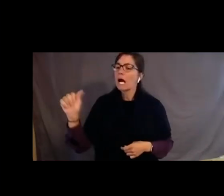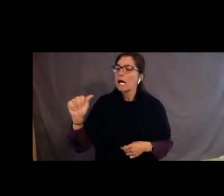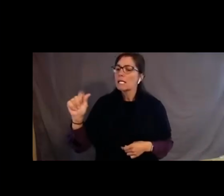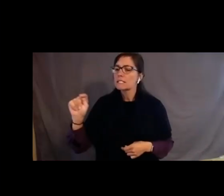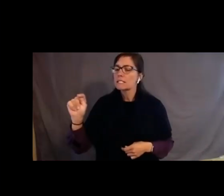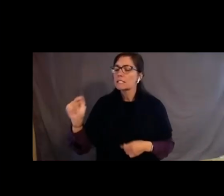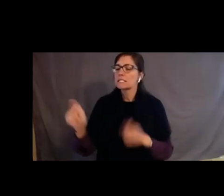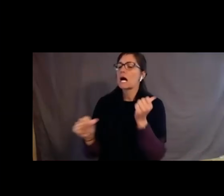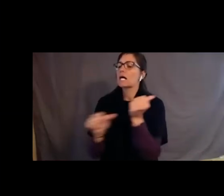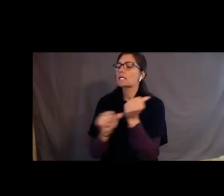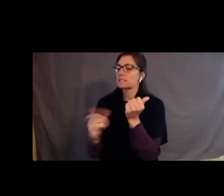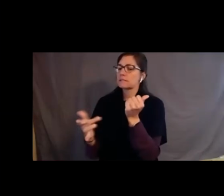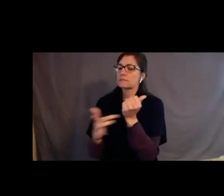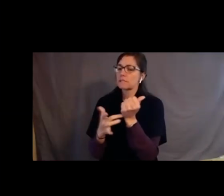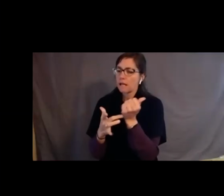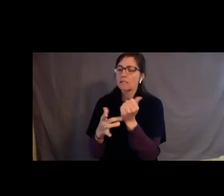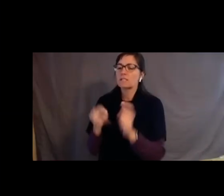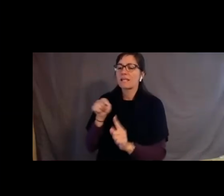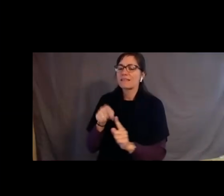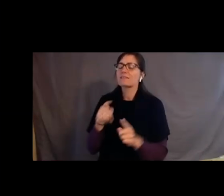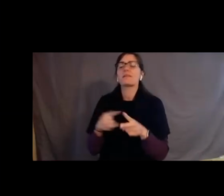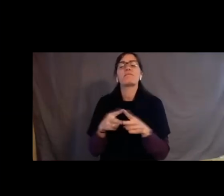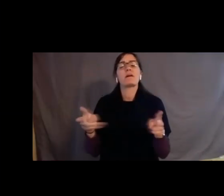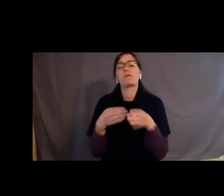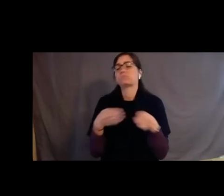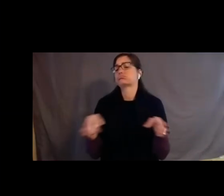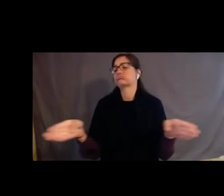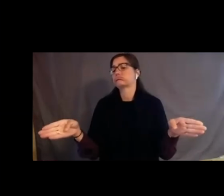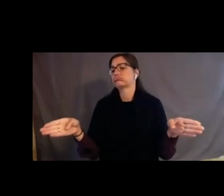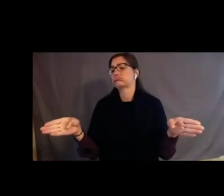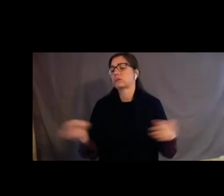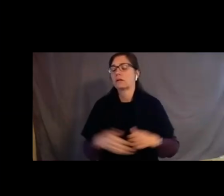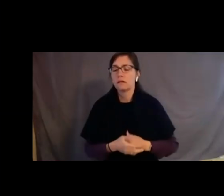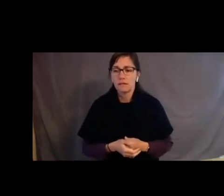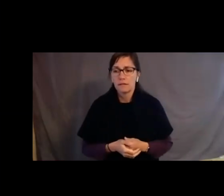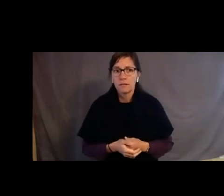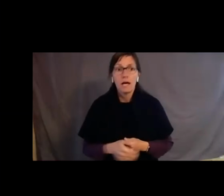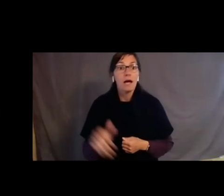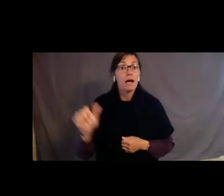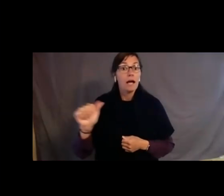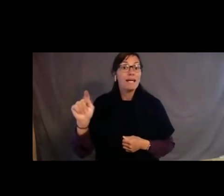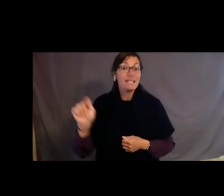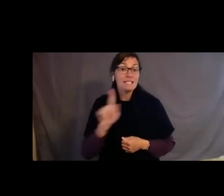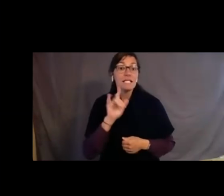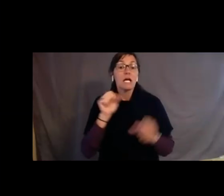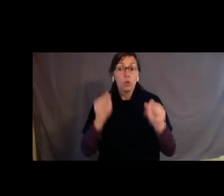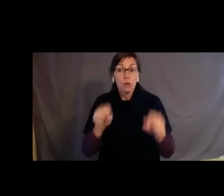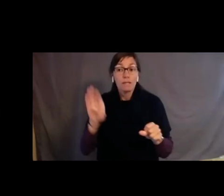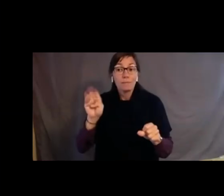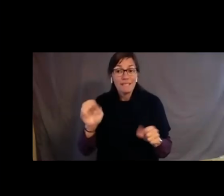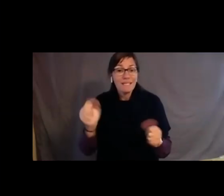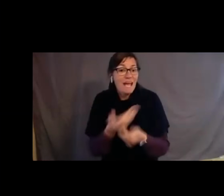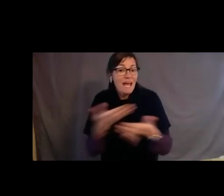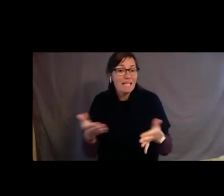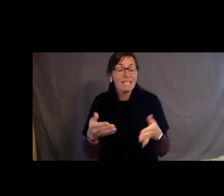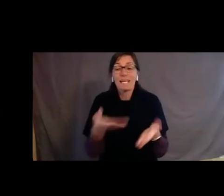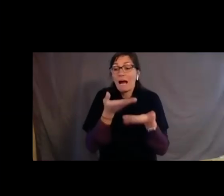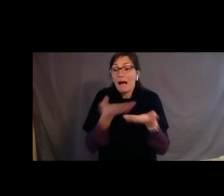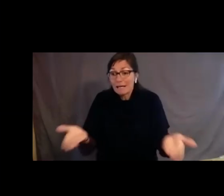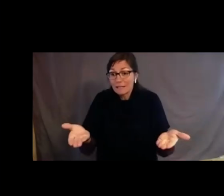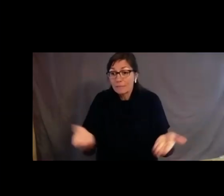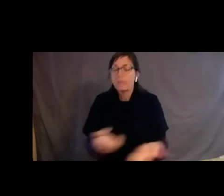how broad it is. And assistive technology is any item, piece of equipment,